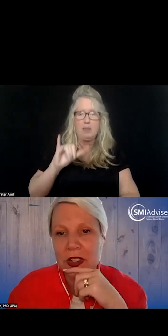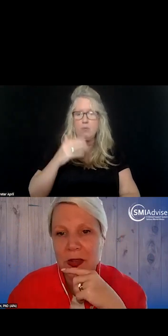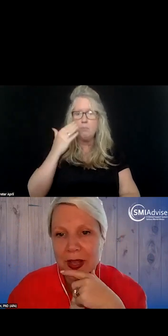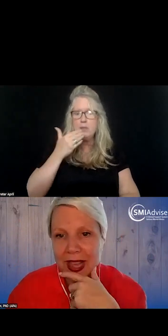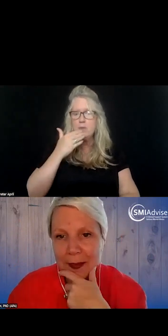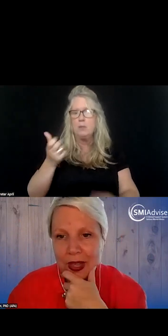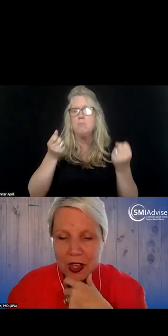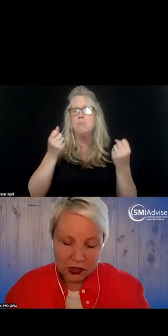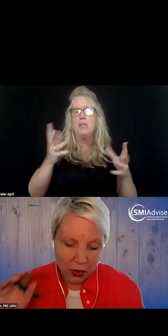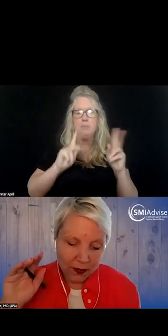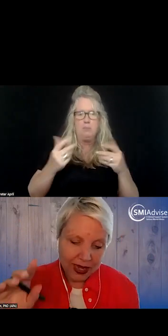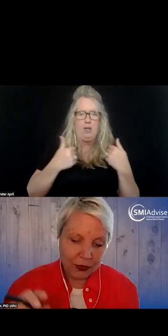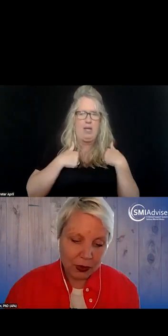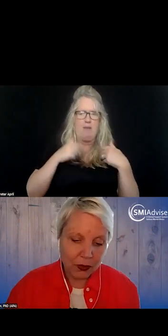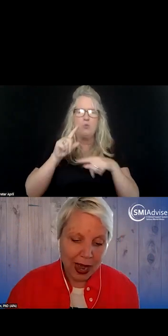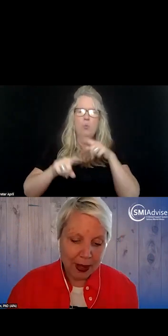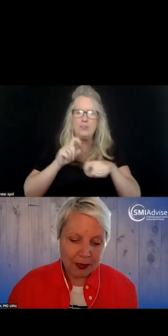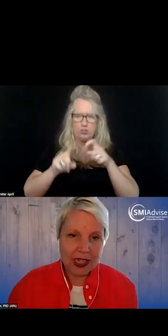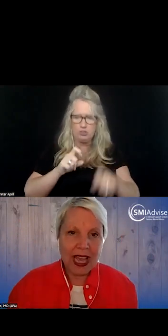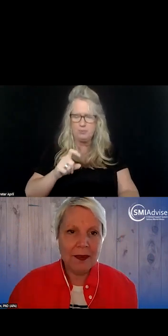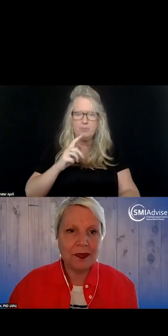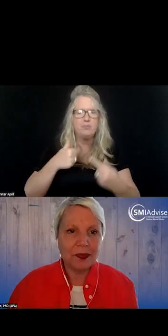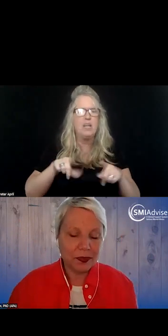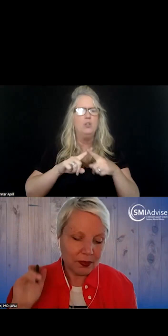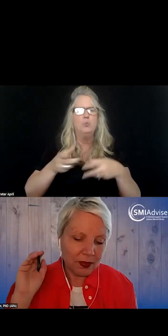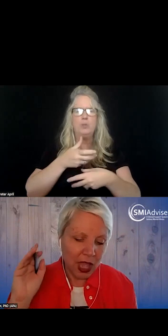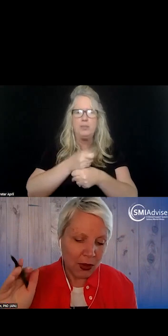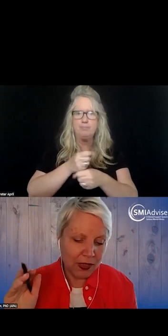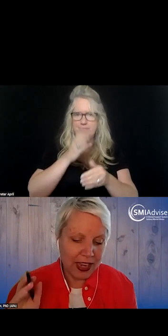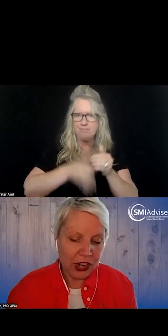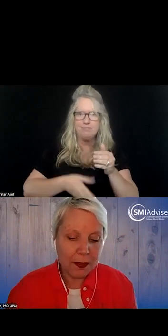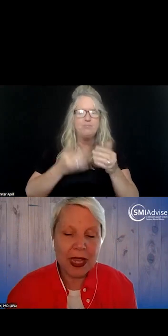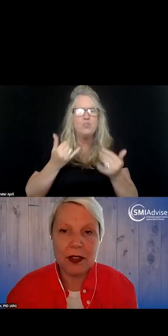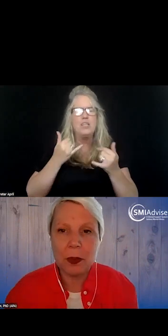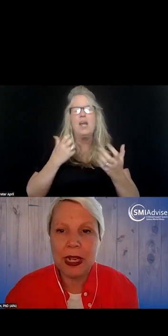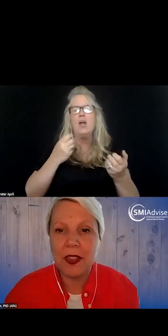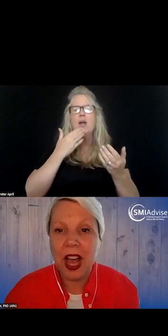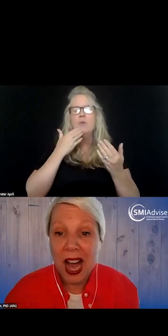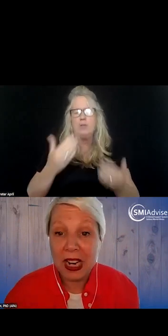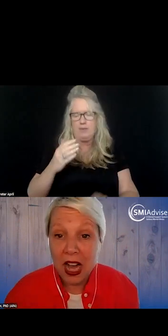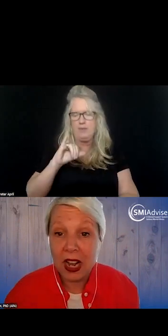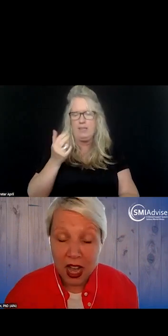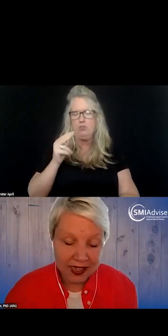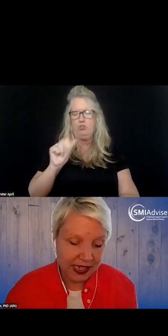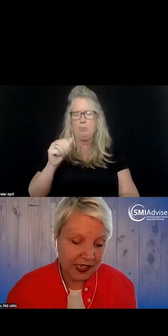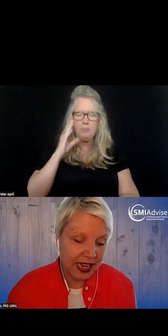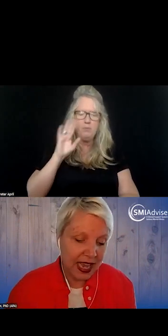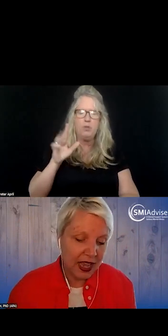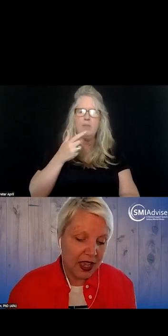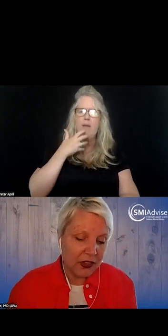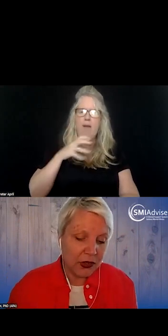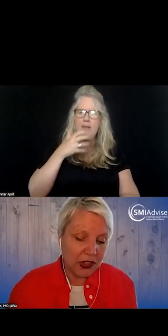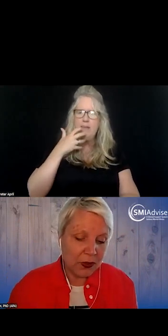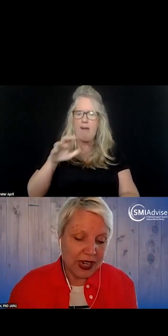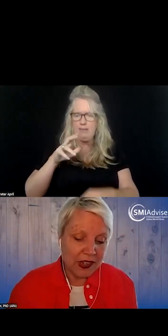have questions about that. So as we wrap up today, I want to thank Jenna Baker for being on the hot seat